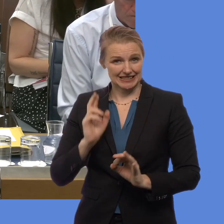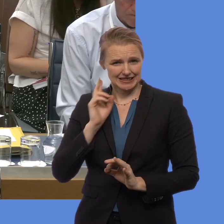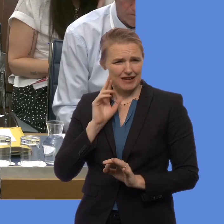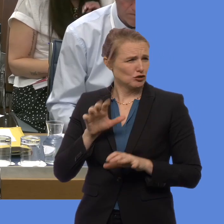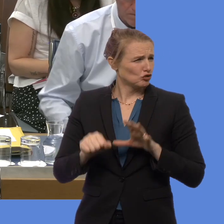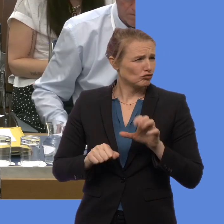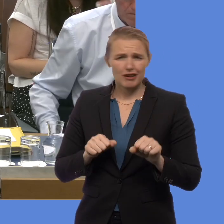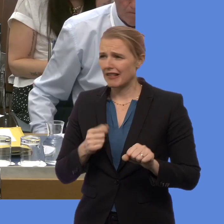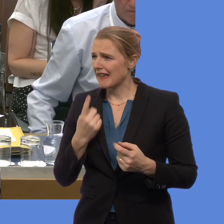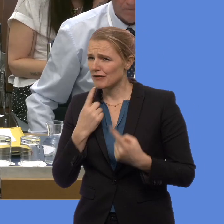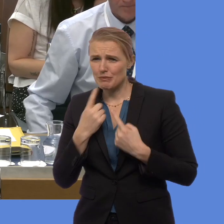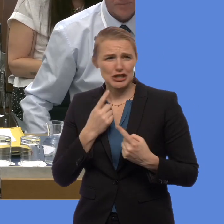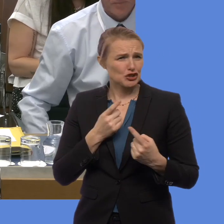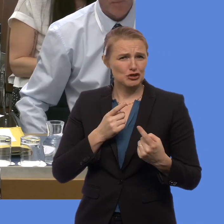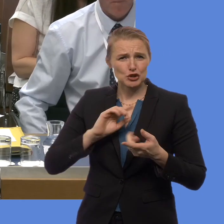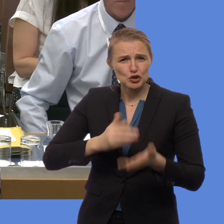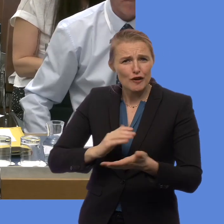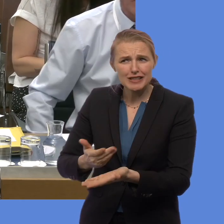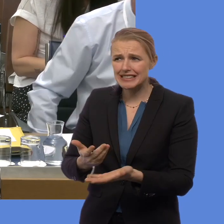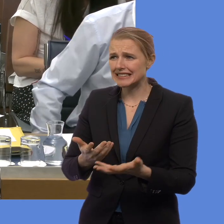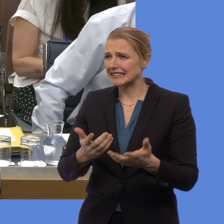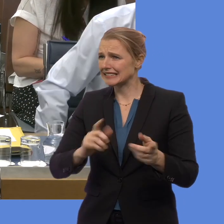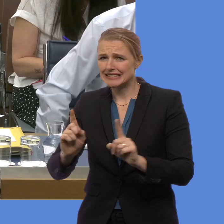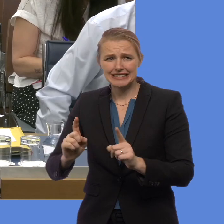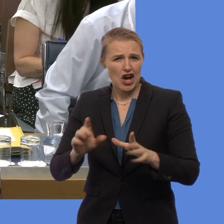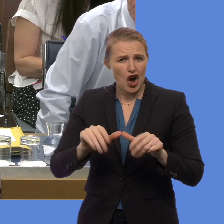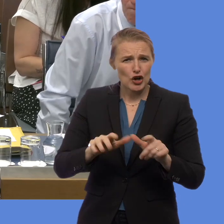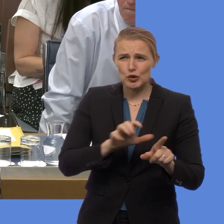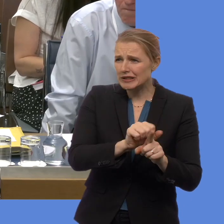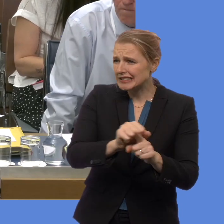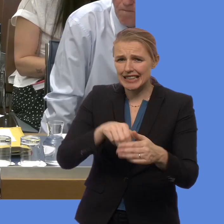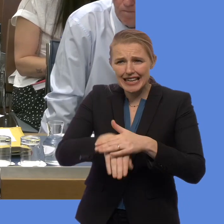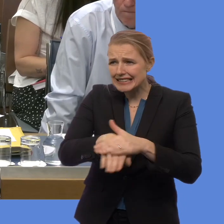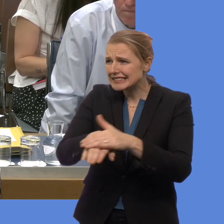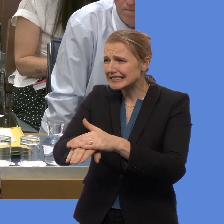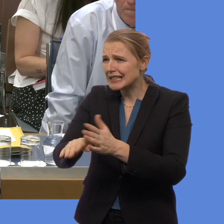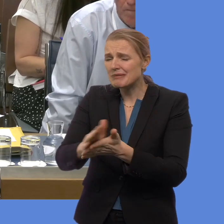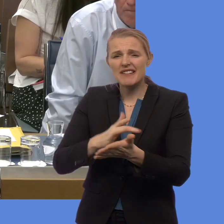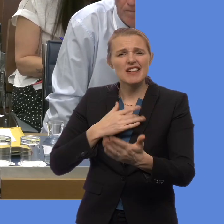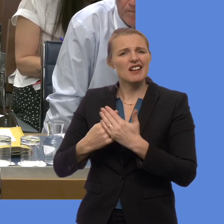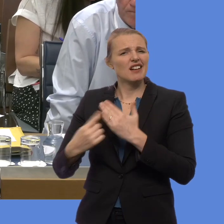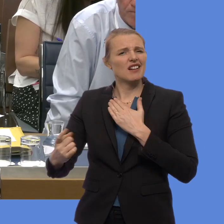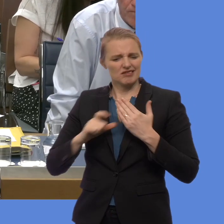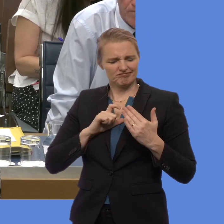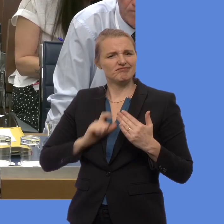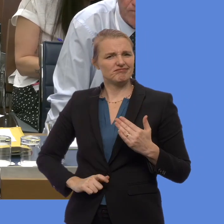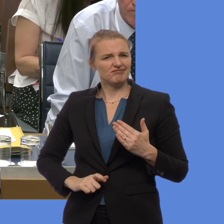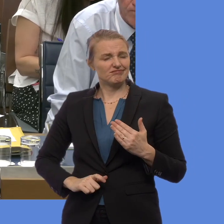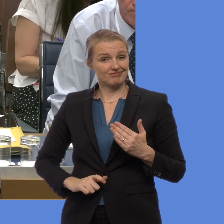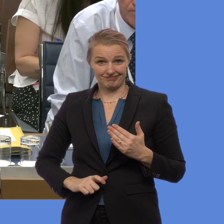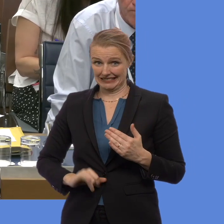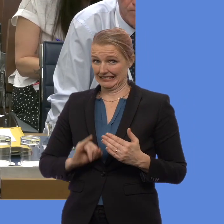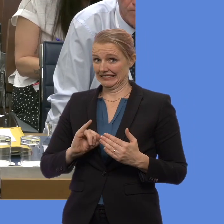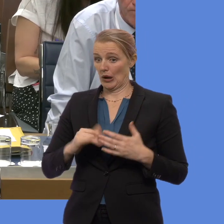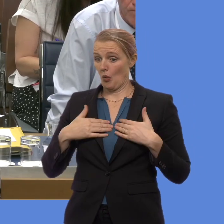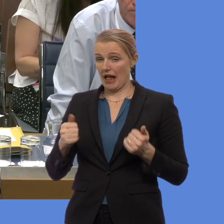essential services, leading not only to feelings of isolation and frustration, but also risk their well-being as witnessed, for instance, during the